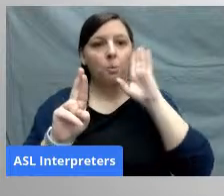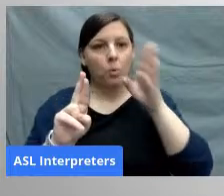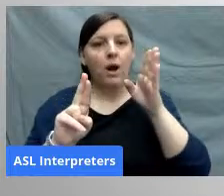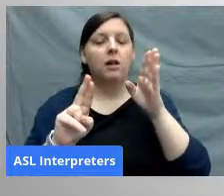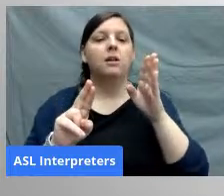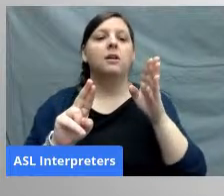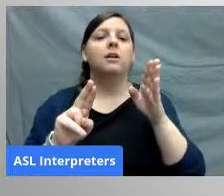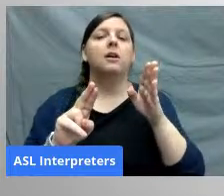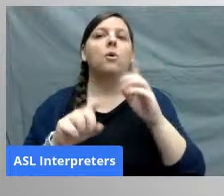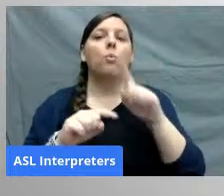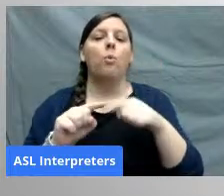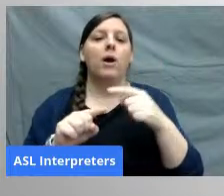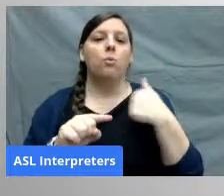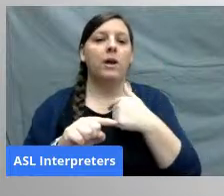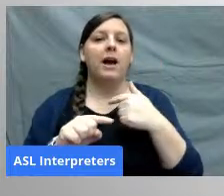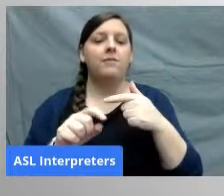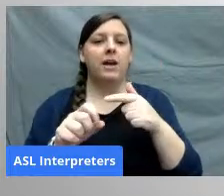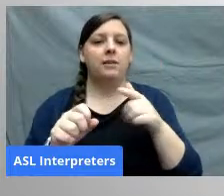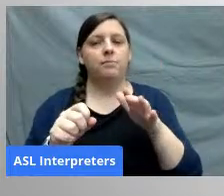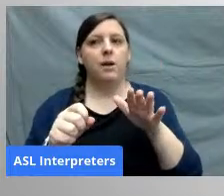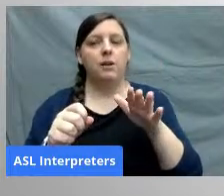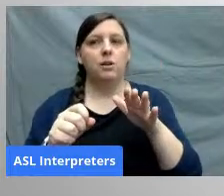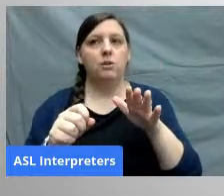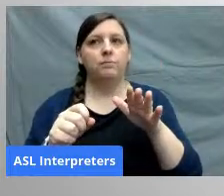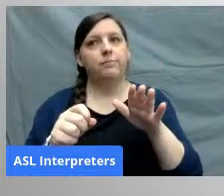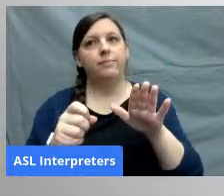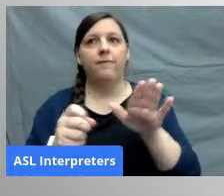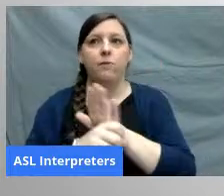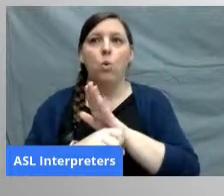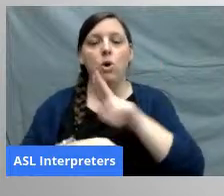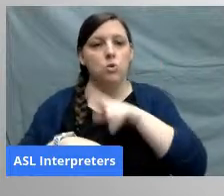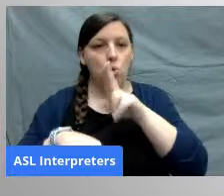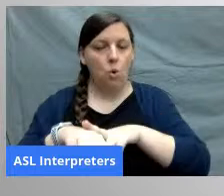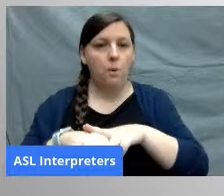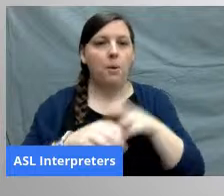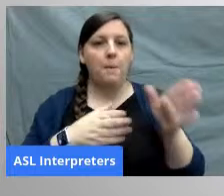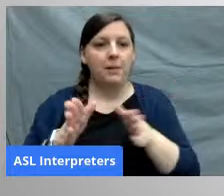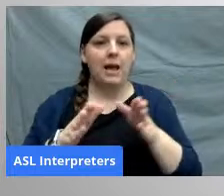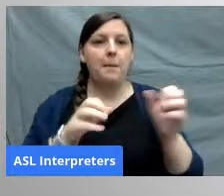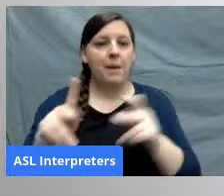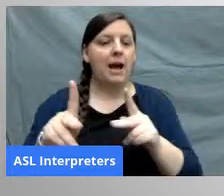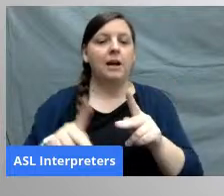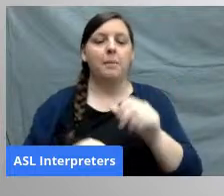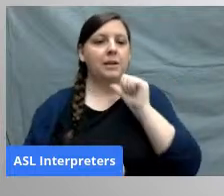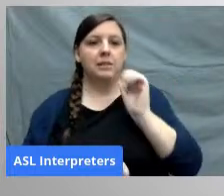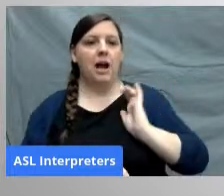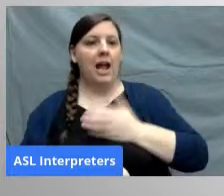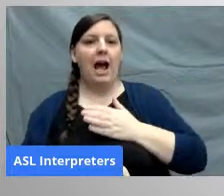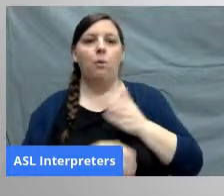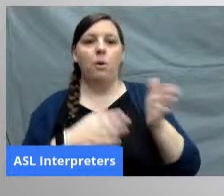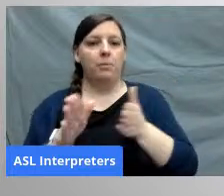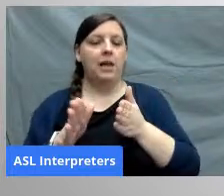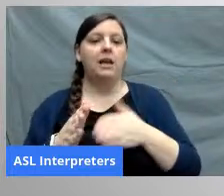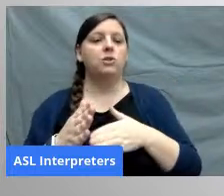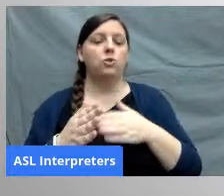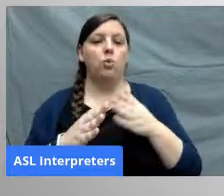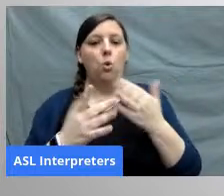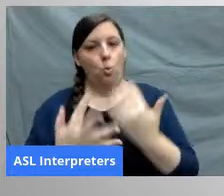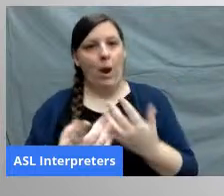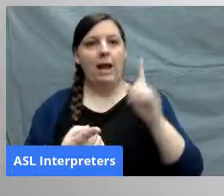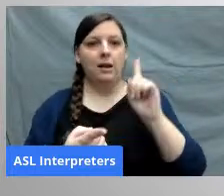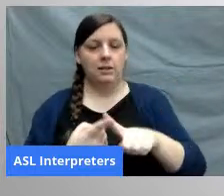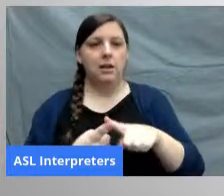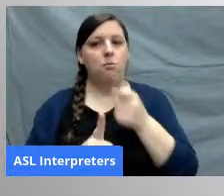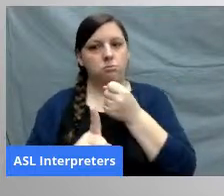normal return back, but that is not the plan to wait to that point. to have any face-to-face. So how